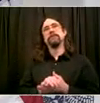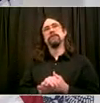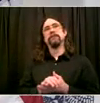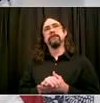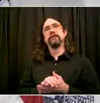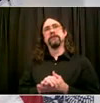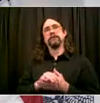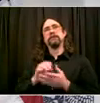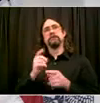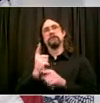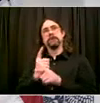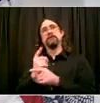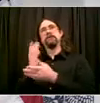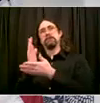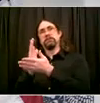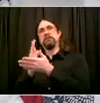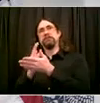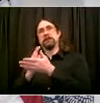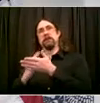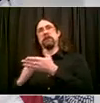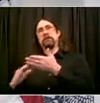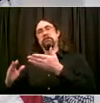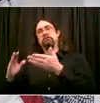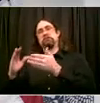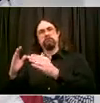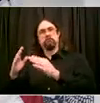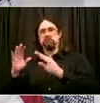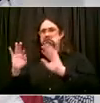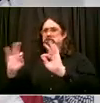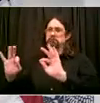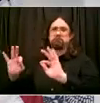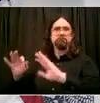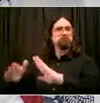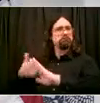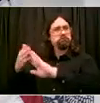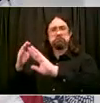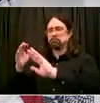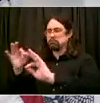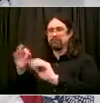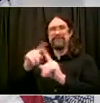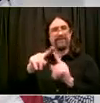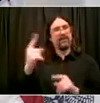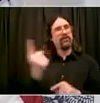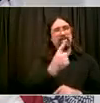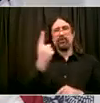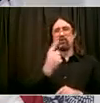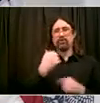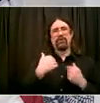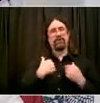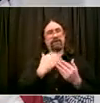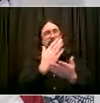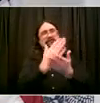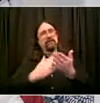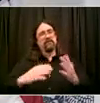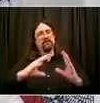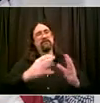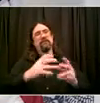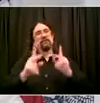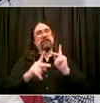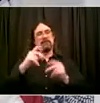wearing masks, have been practicing social distancing, have been doing all those efforts to keep things working right. Look at our schools,